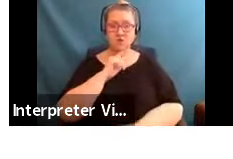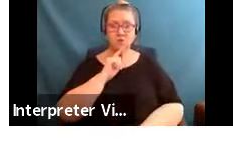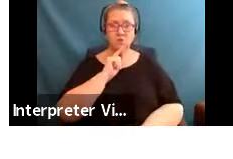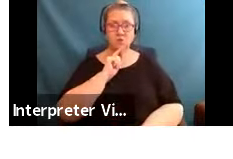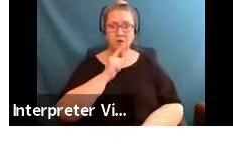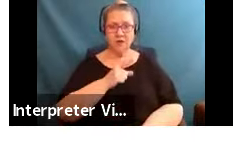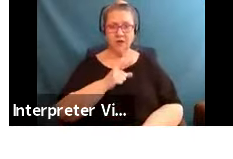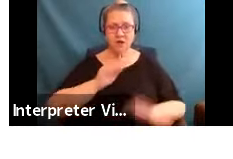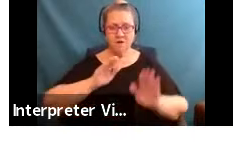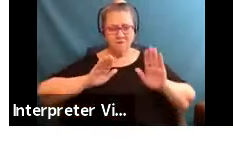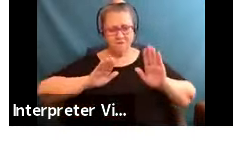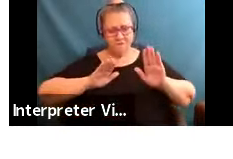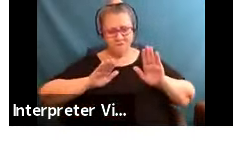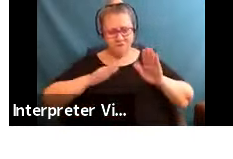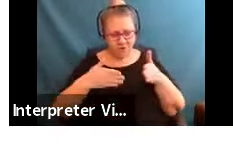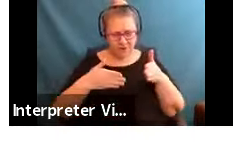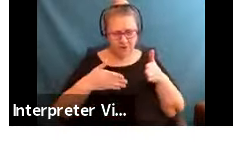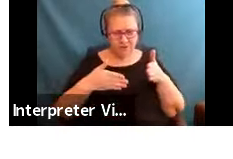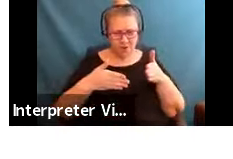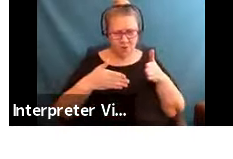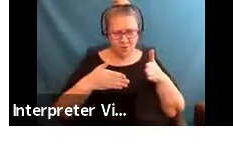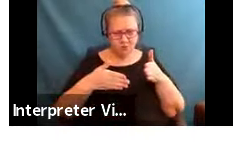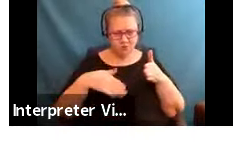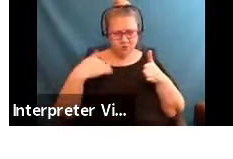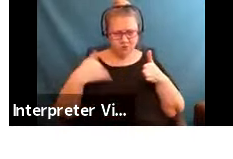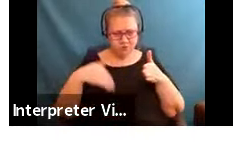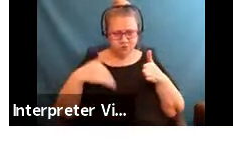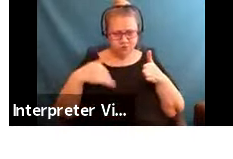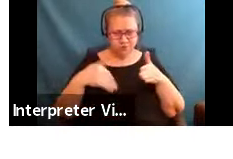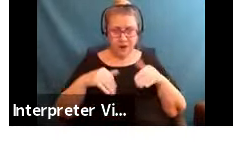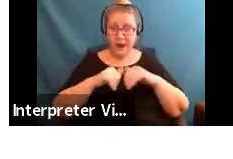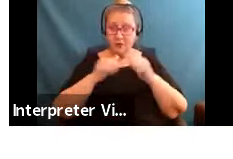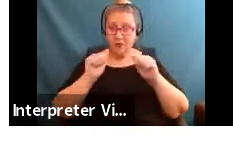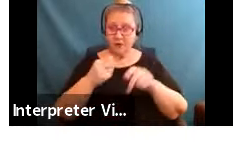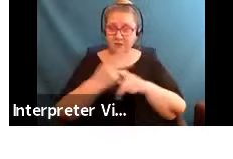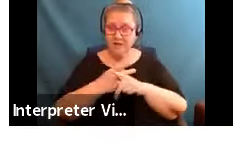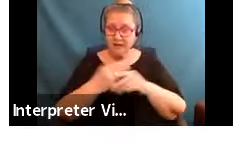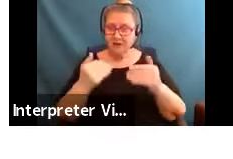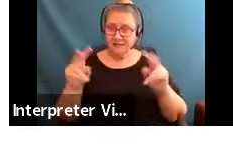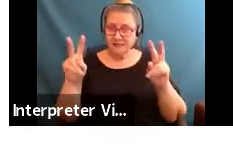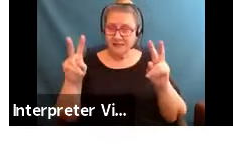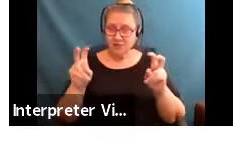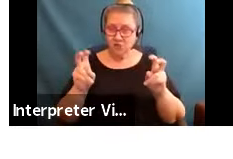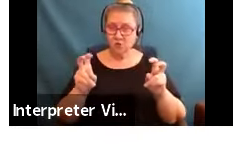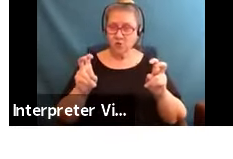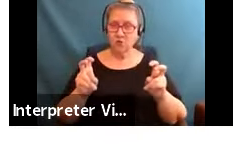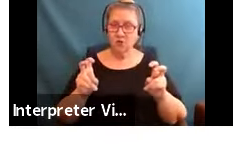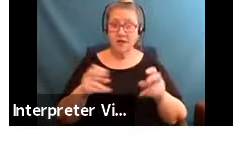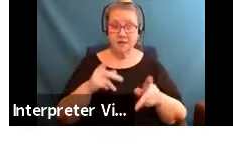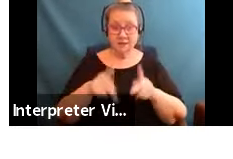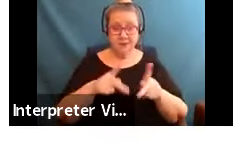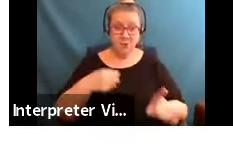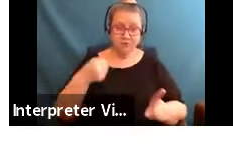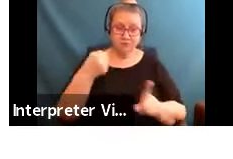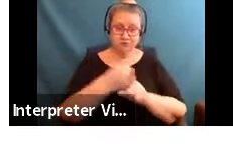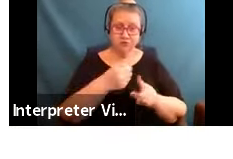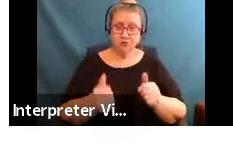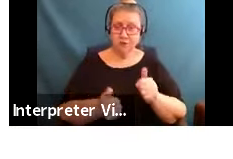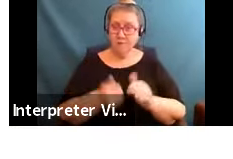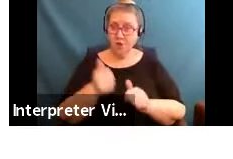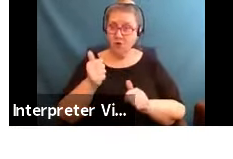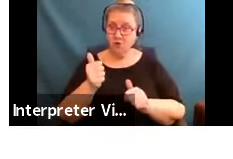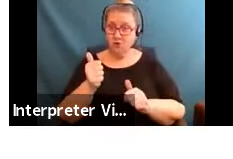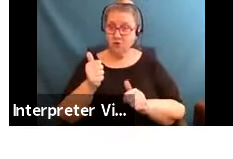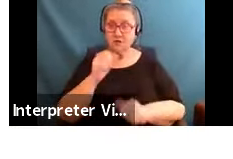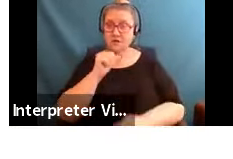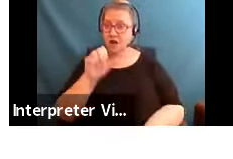hyper focus on how can we address this issue, because the people who are impacted the most are not just people who